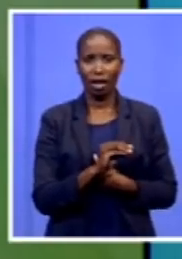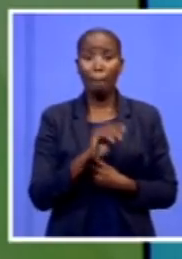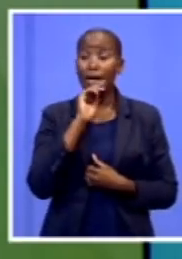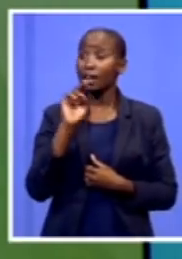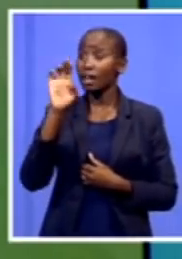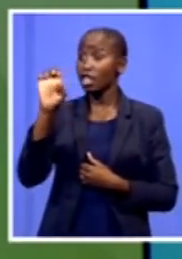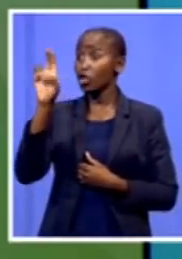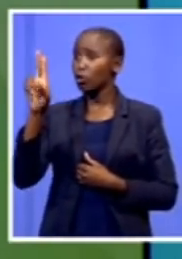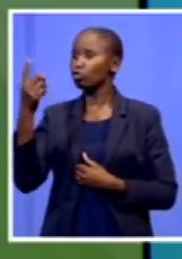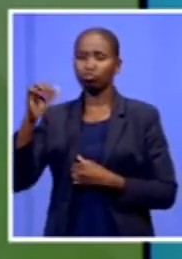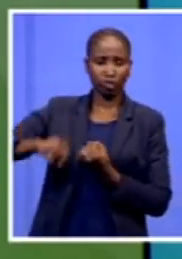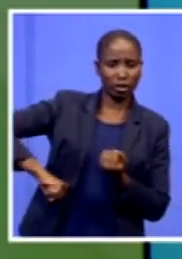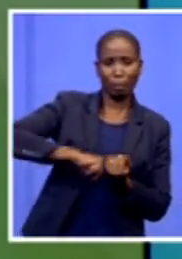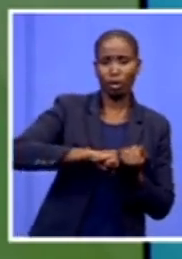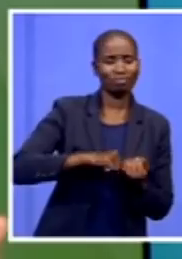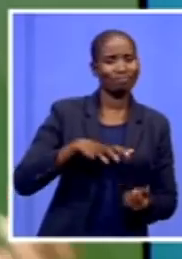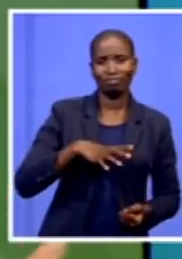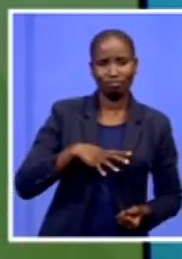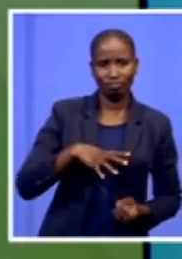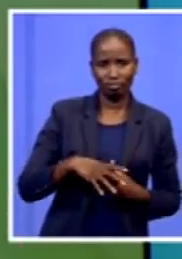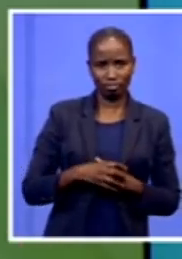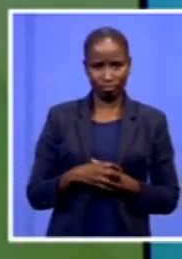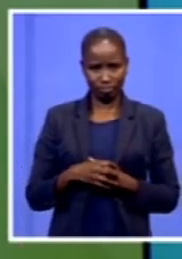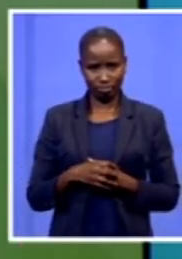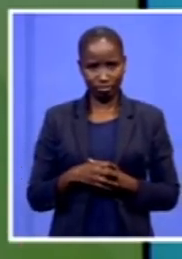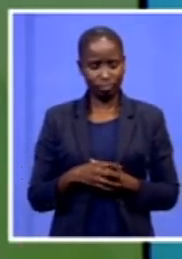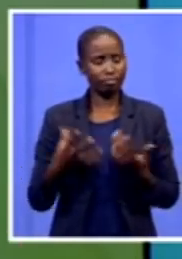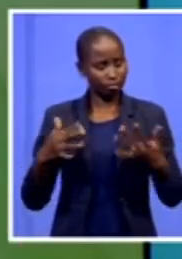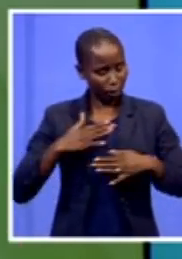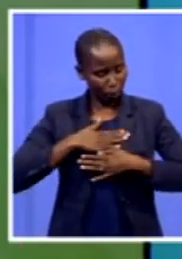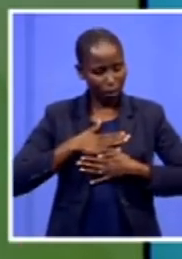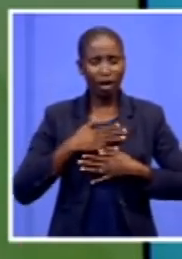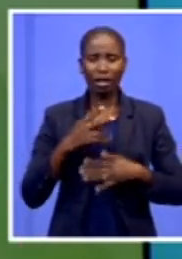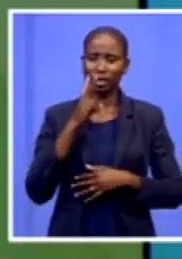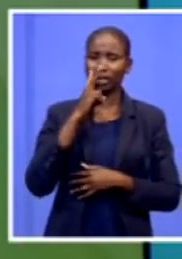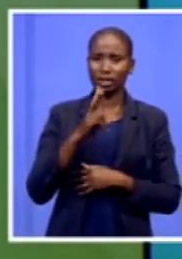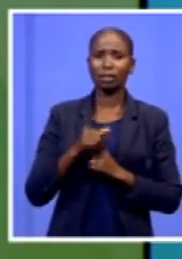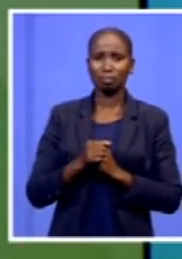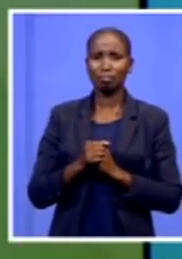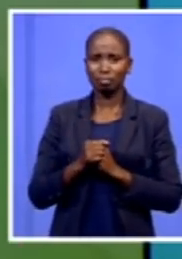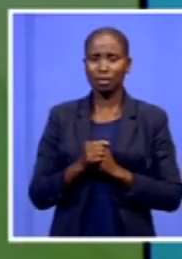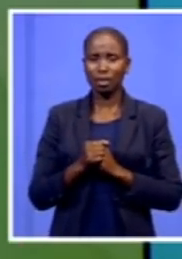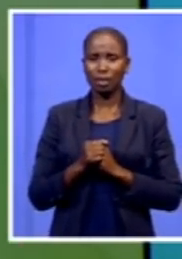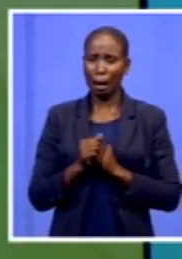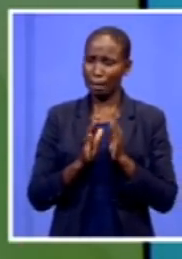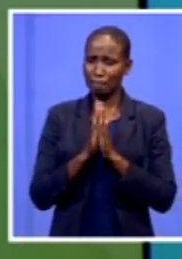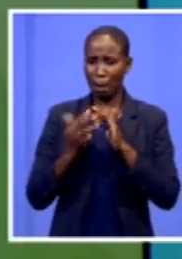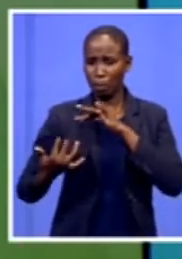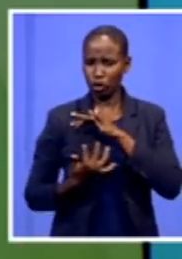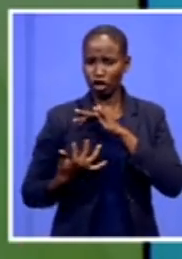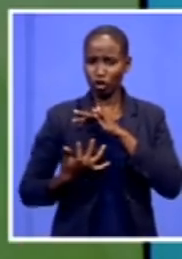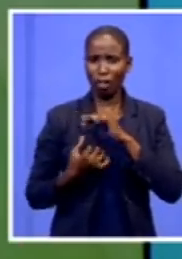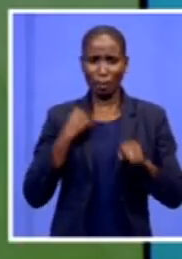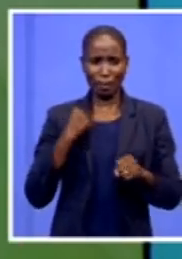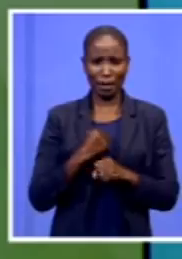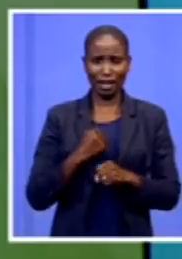we are so deeply convinced of the potential you, dear Cyril, were just describing, that from the